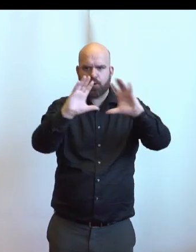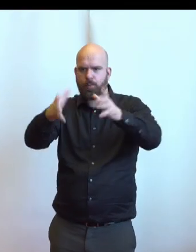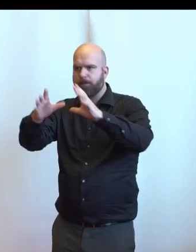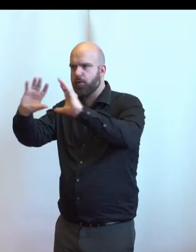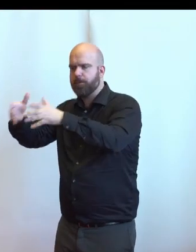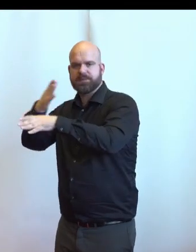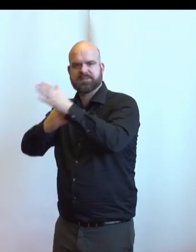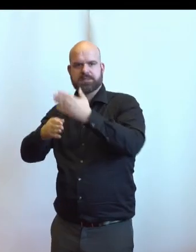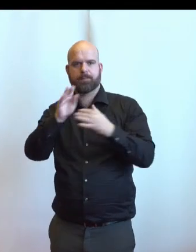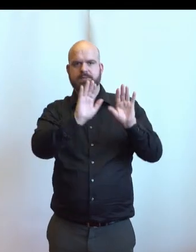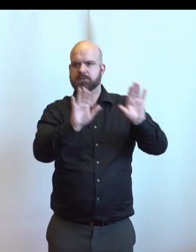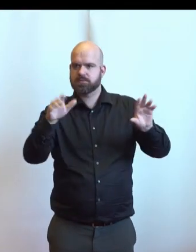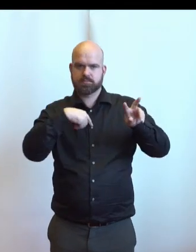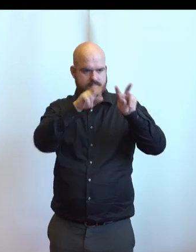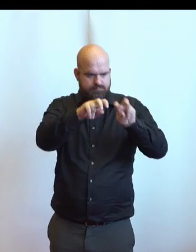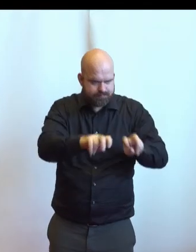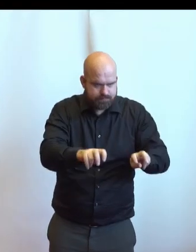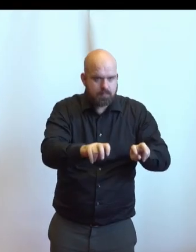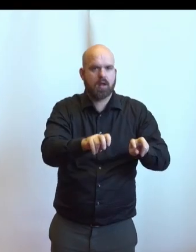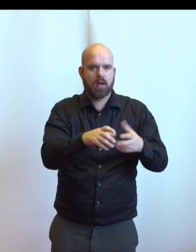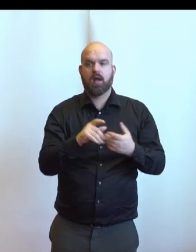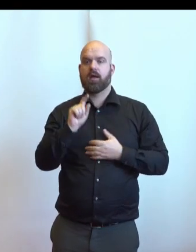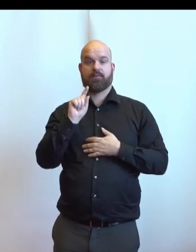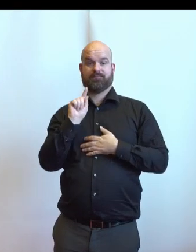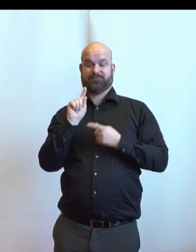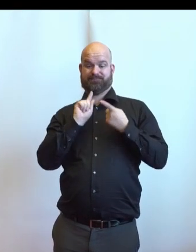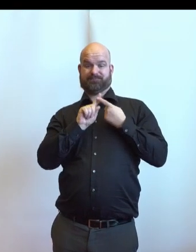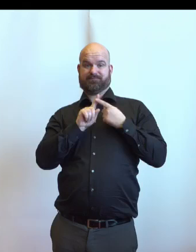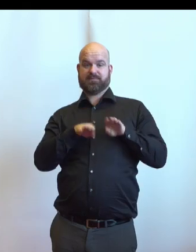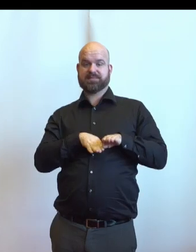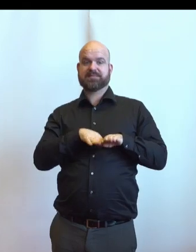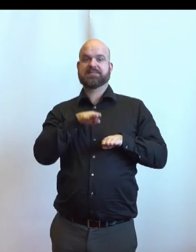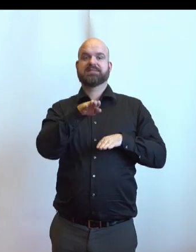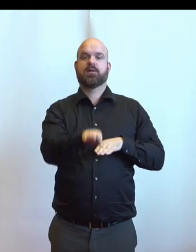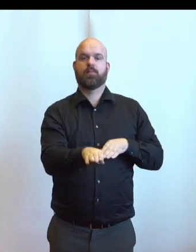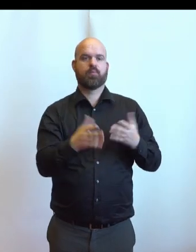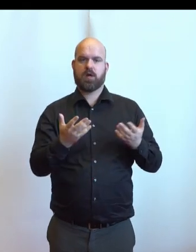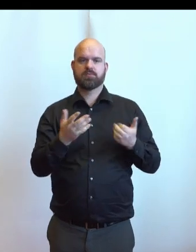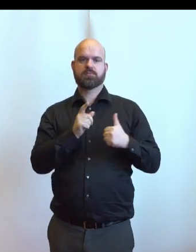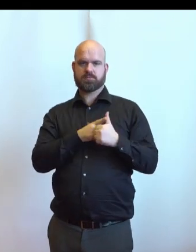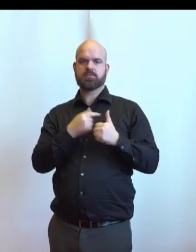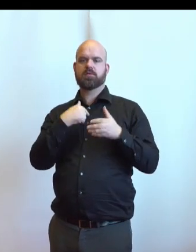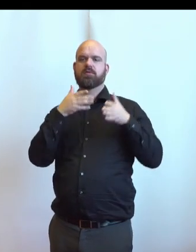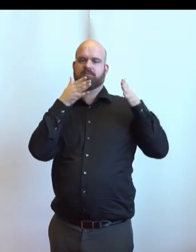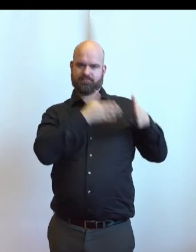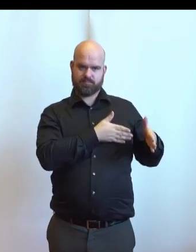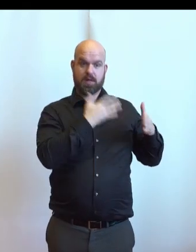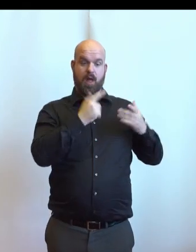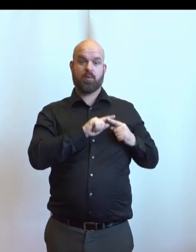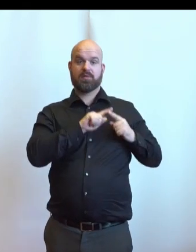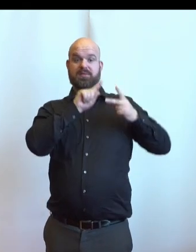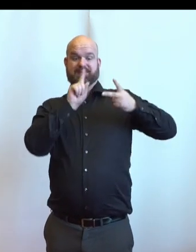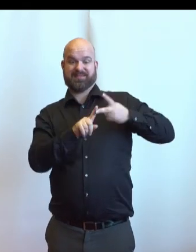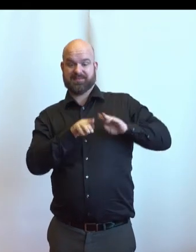next stage of our innovation program is to work on leveraging artificial intelligence for